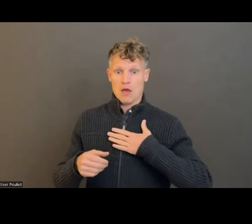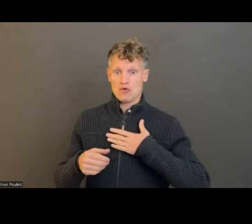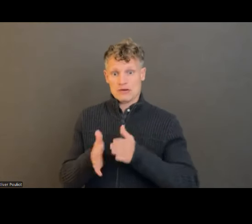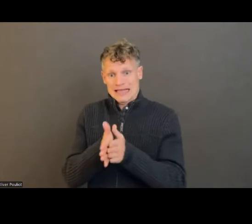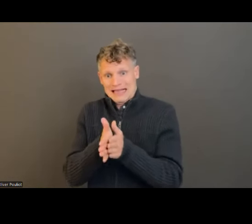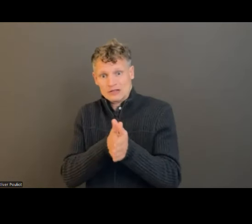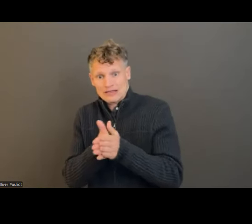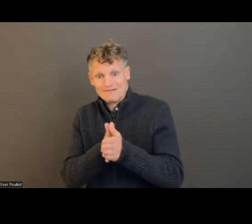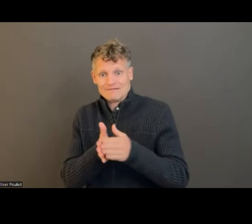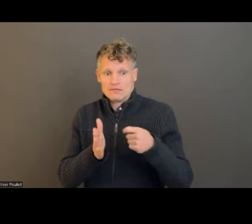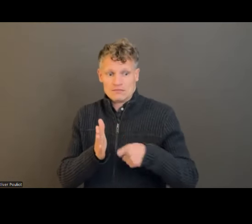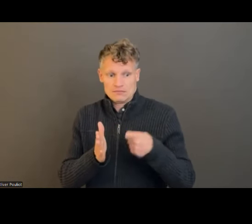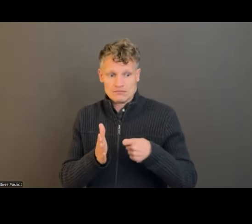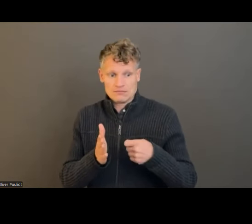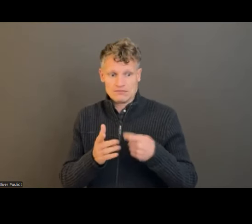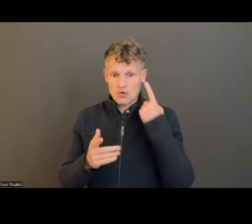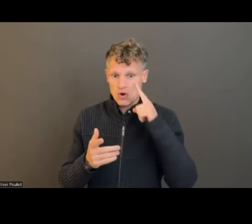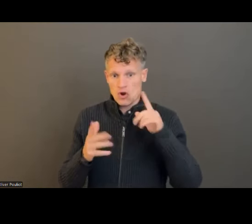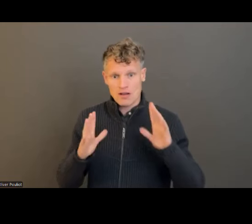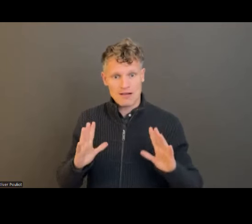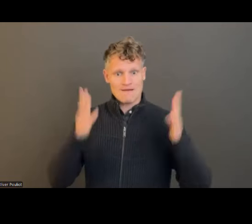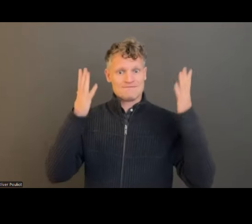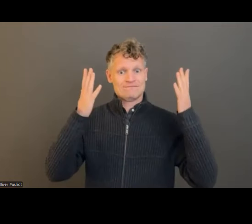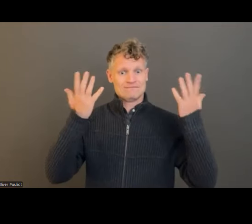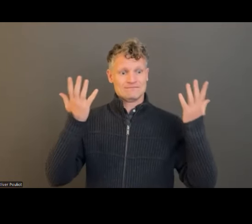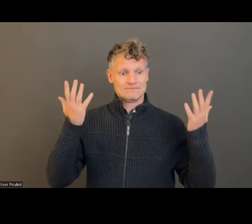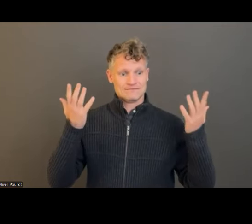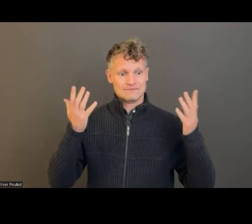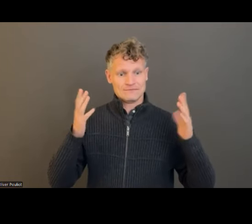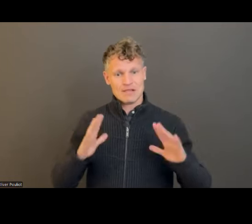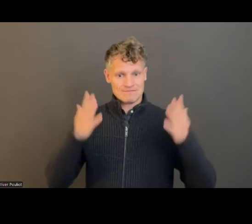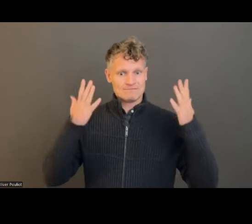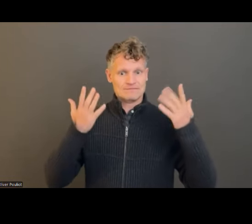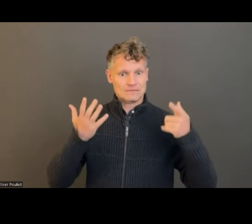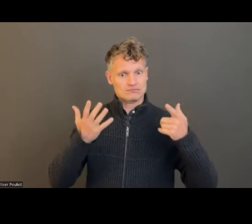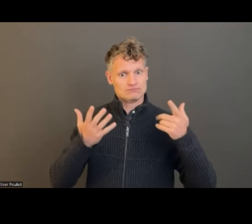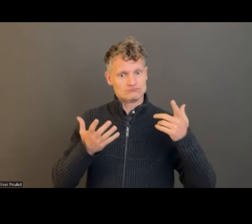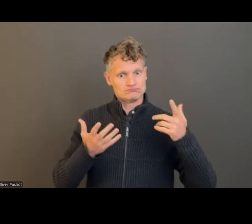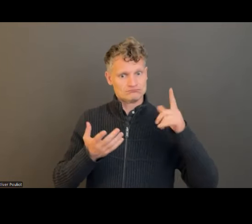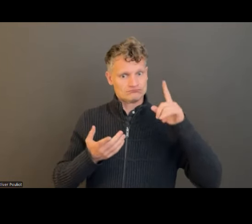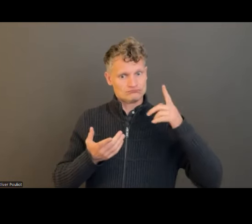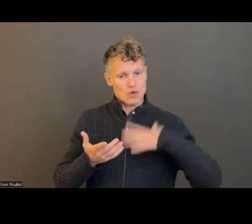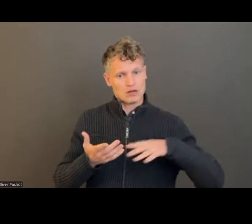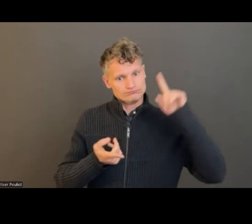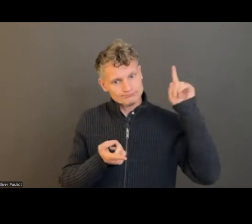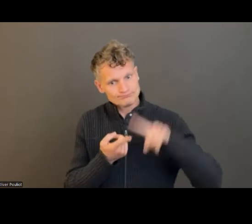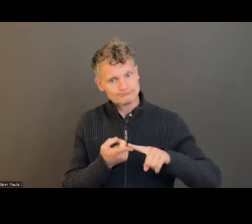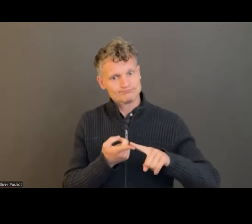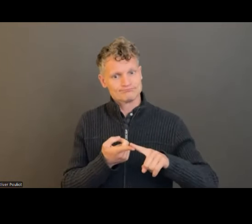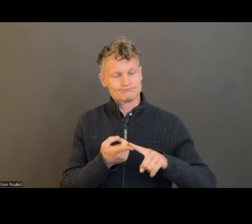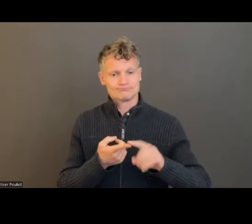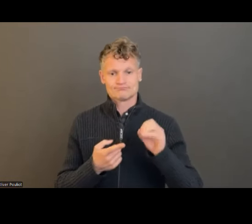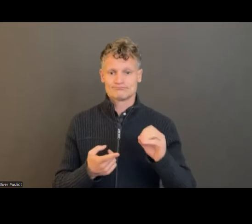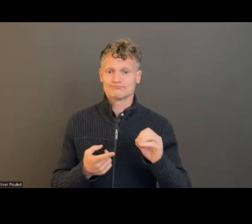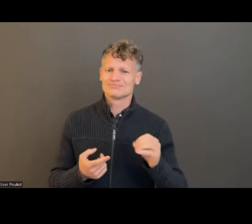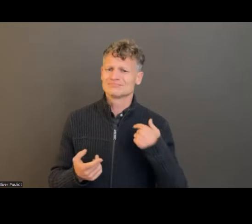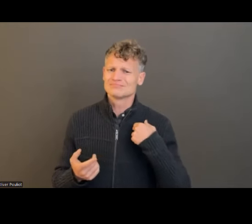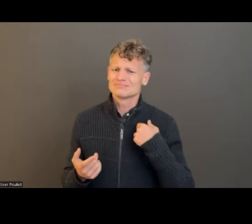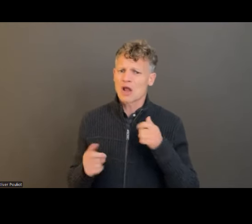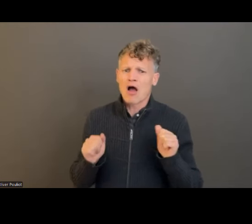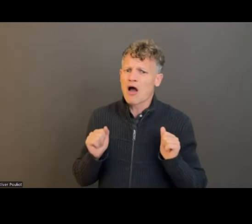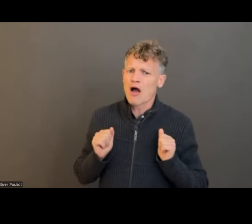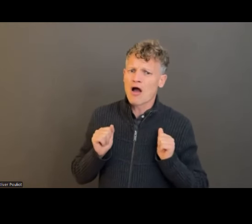region of the Americas. The other component is that even though it is difficult and takes